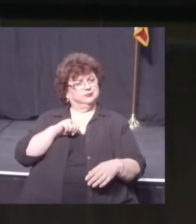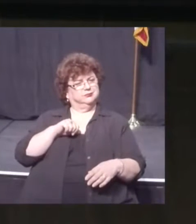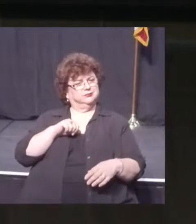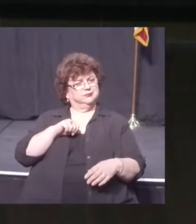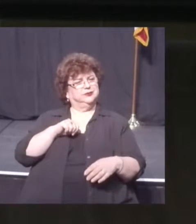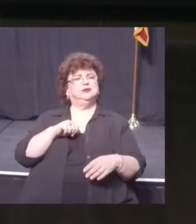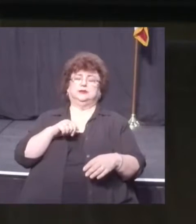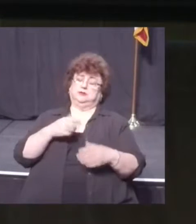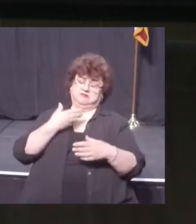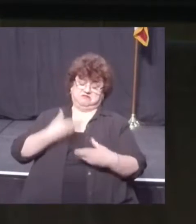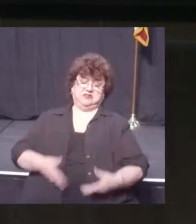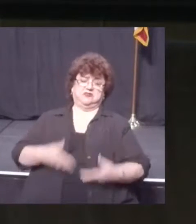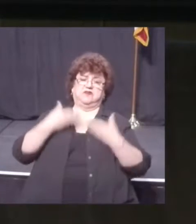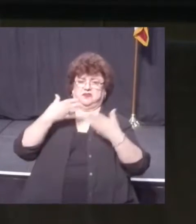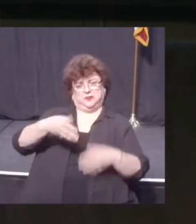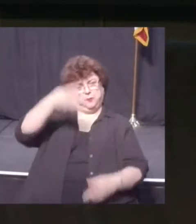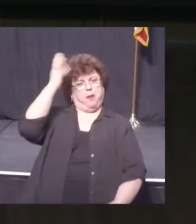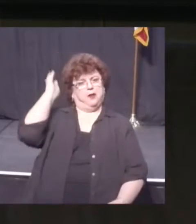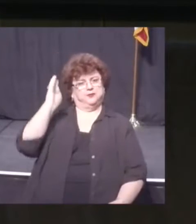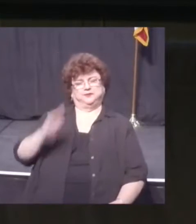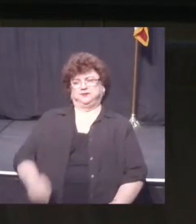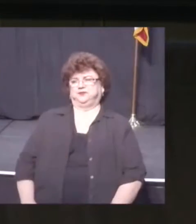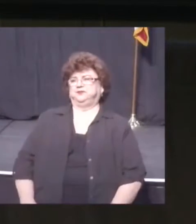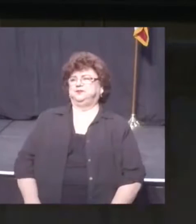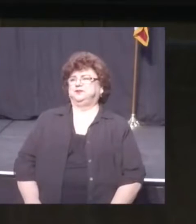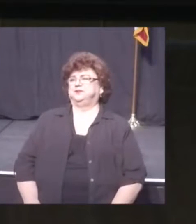a Spartan.